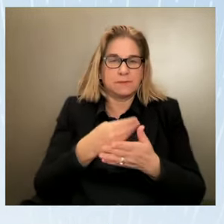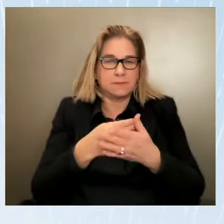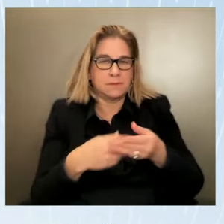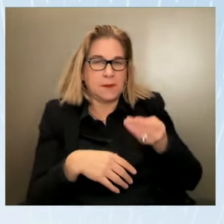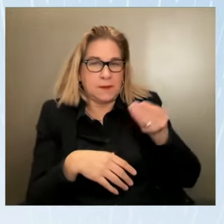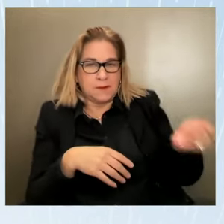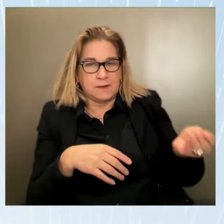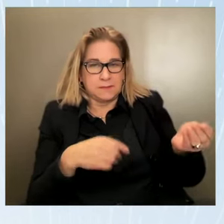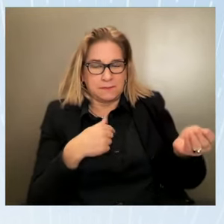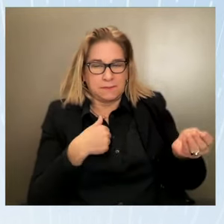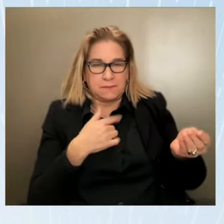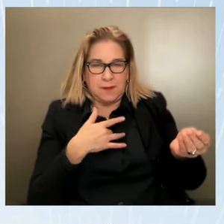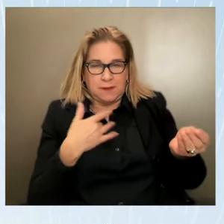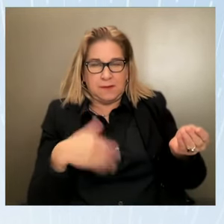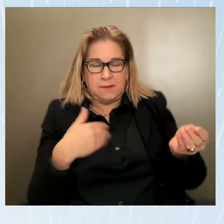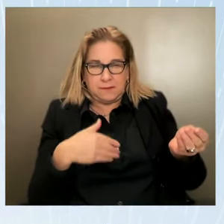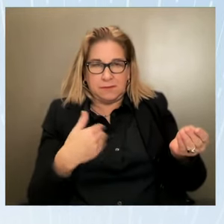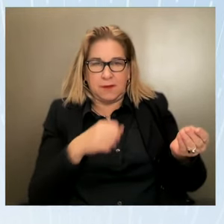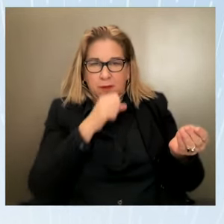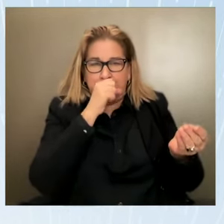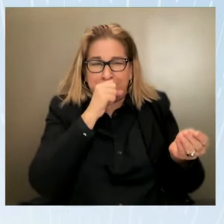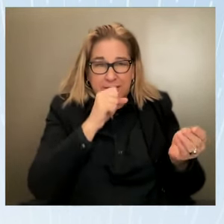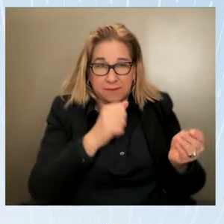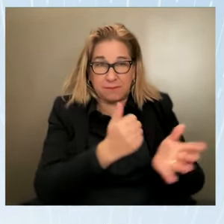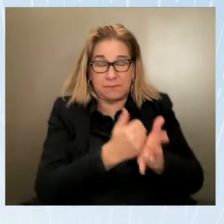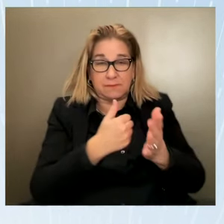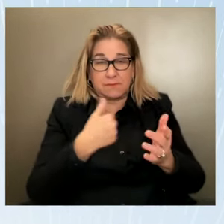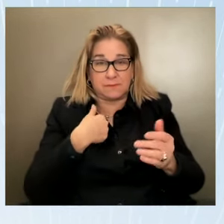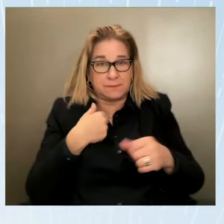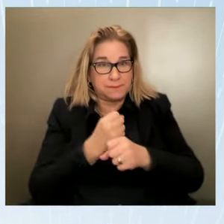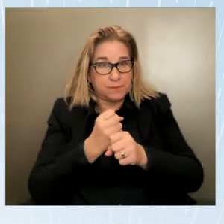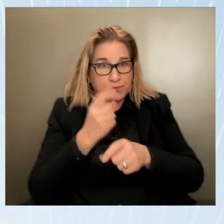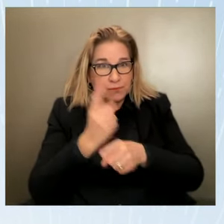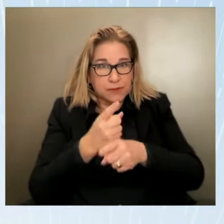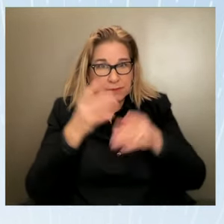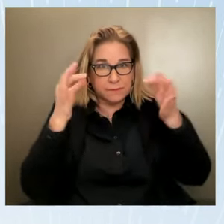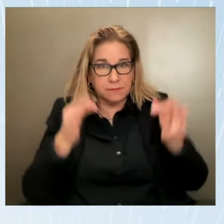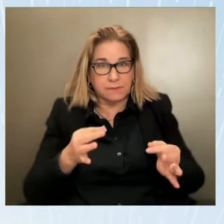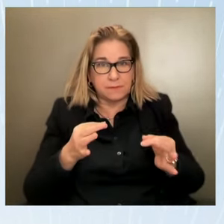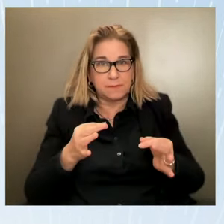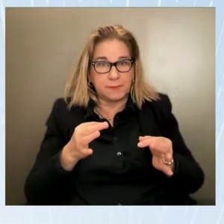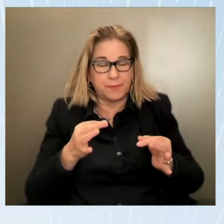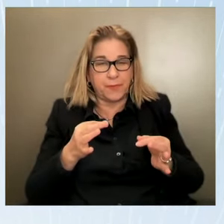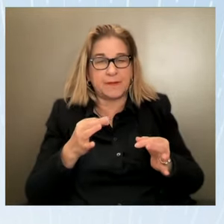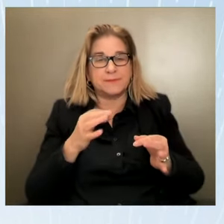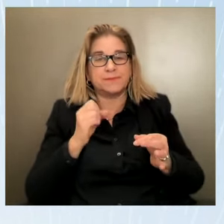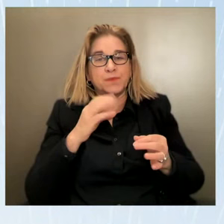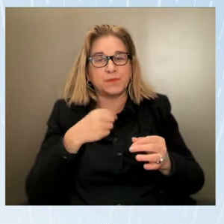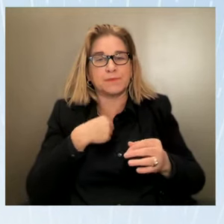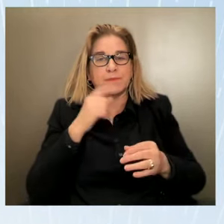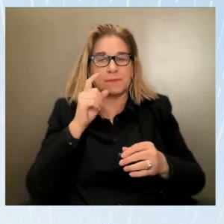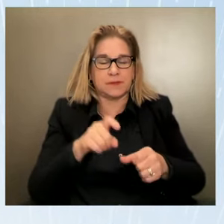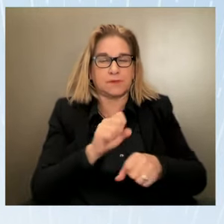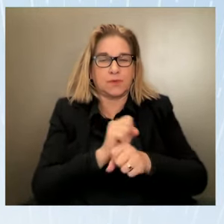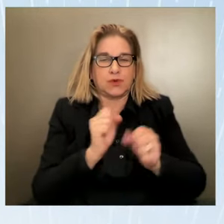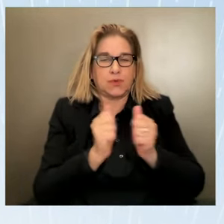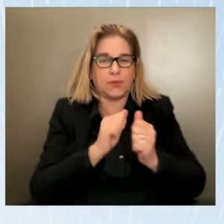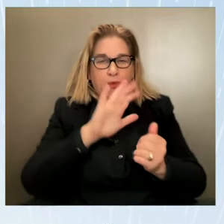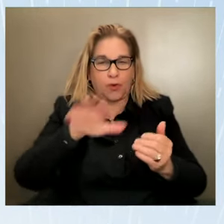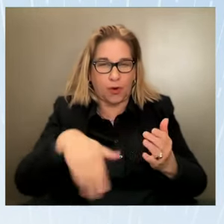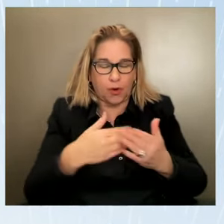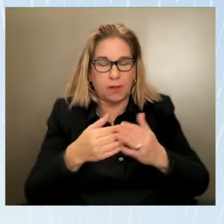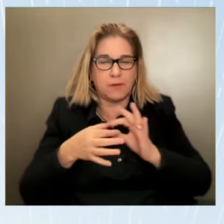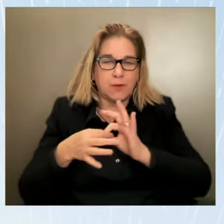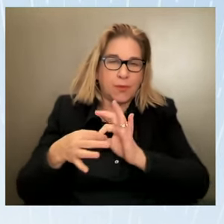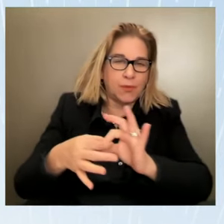coordinating across government to ensure we have the best available data at hand and we can put it to use. Access to good data